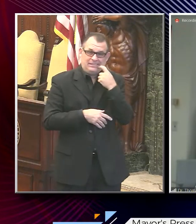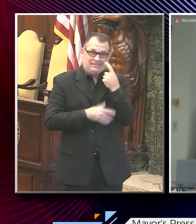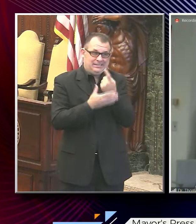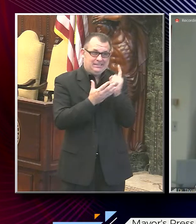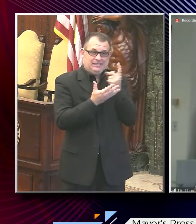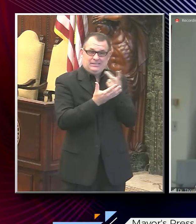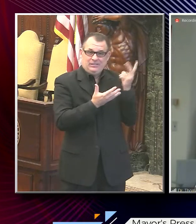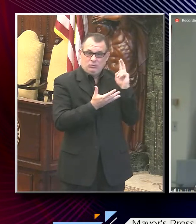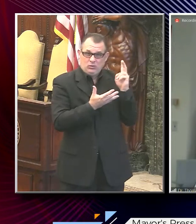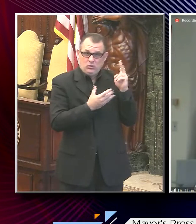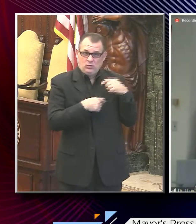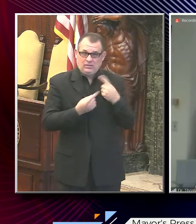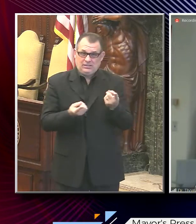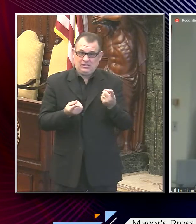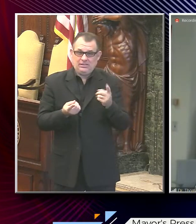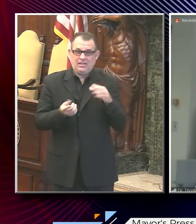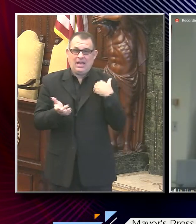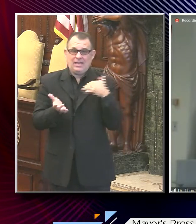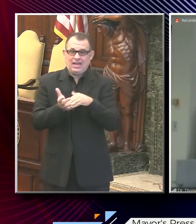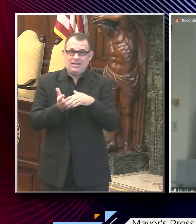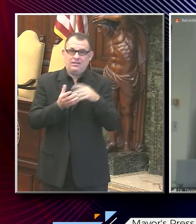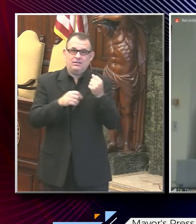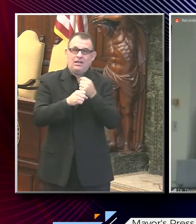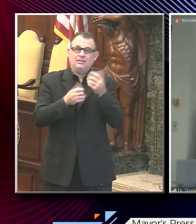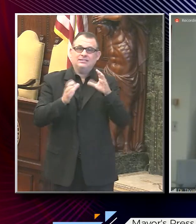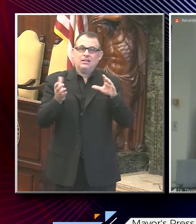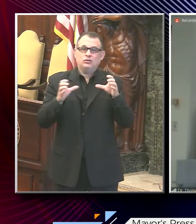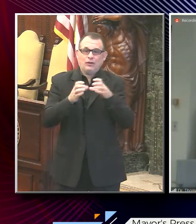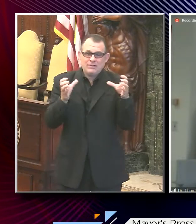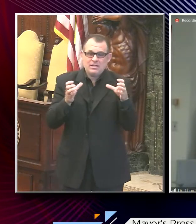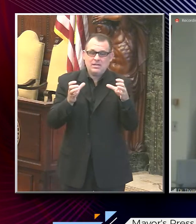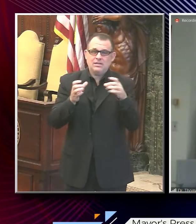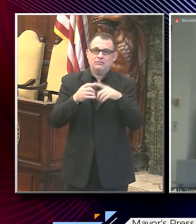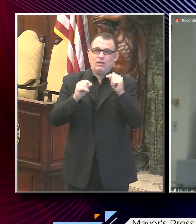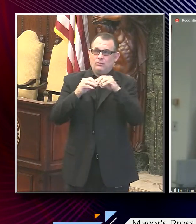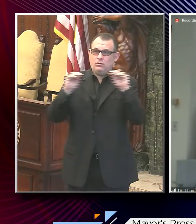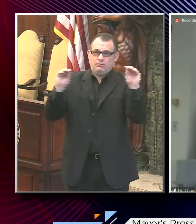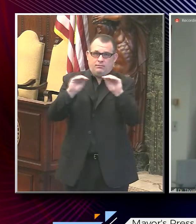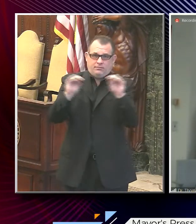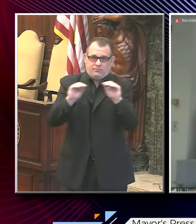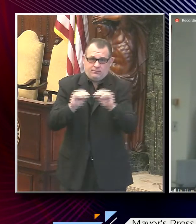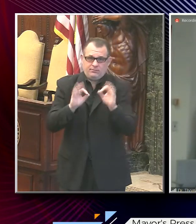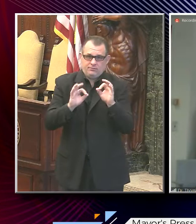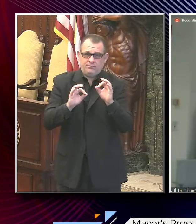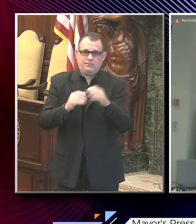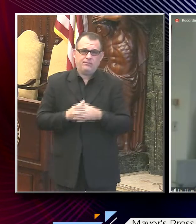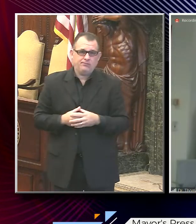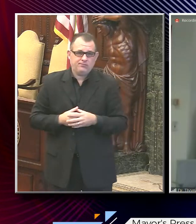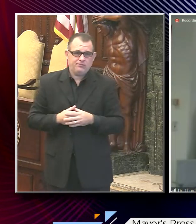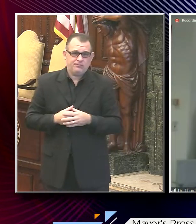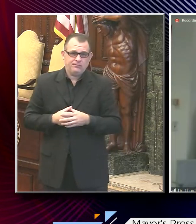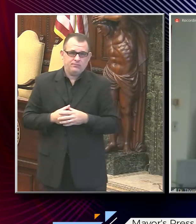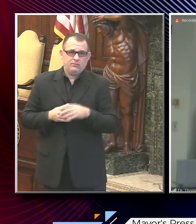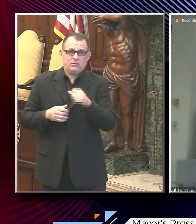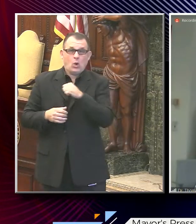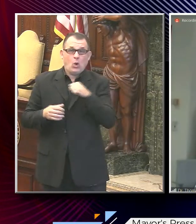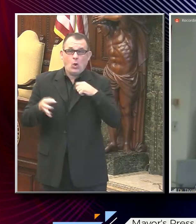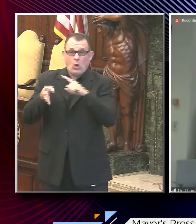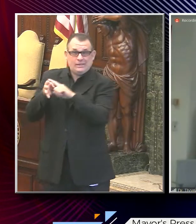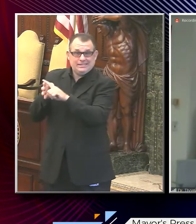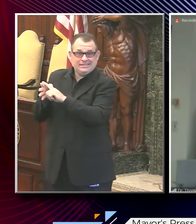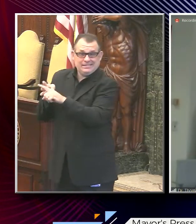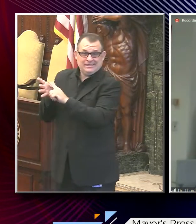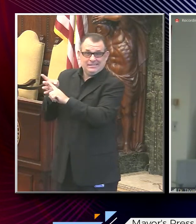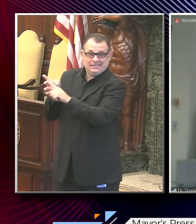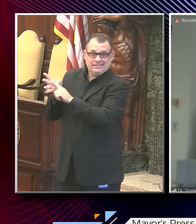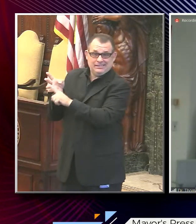before we get the results on that. Over the first 2 weeks in August, we've averaged about 15 deaths per week, which is higher than the 8